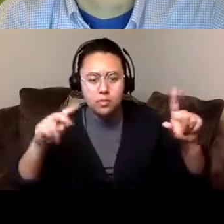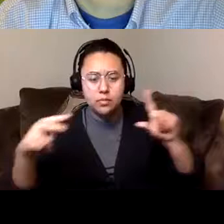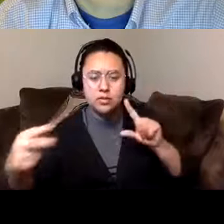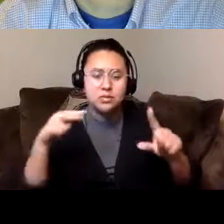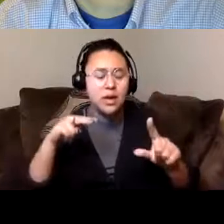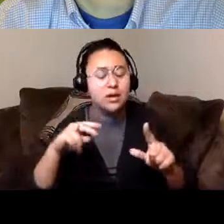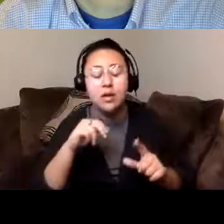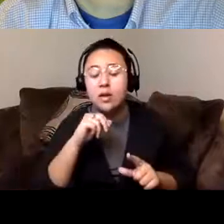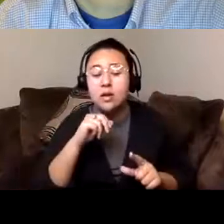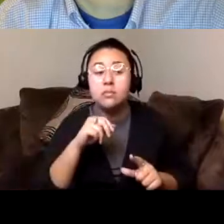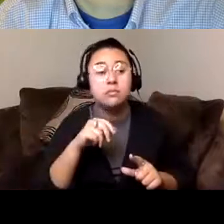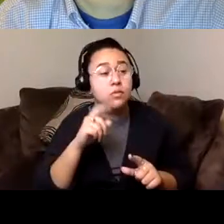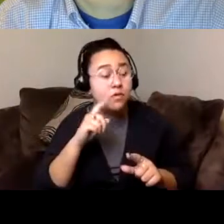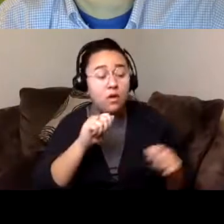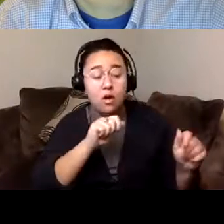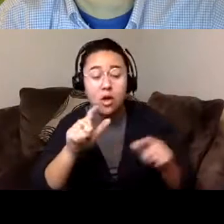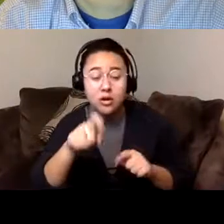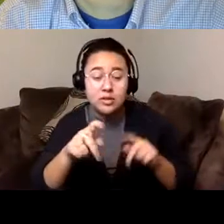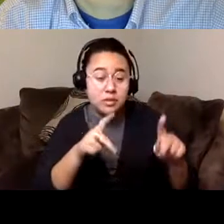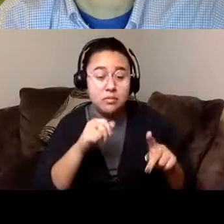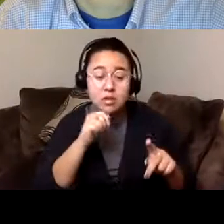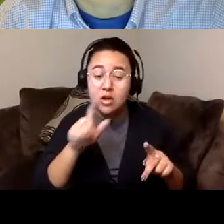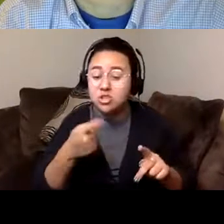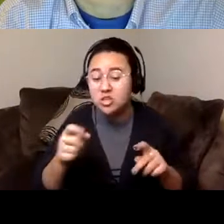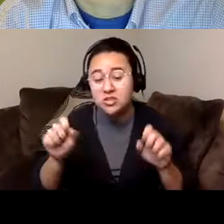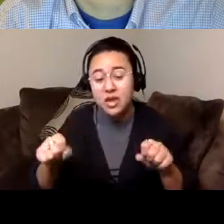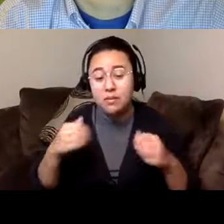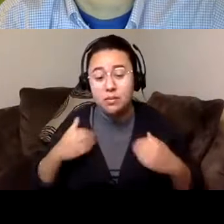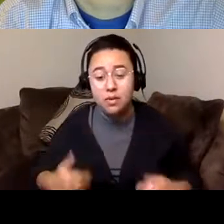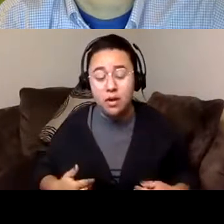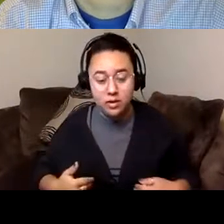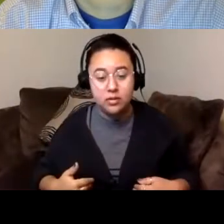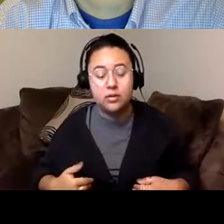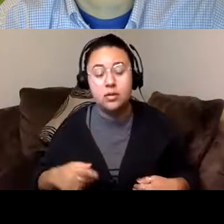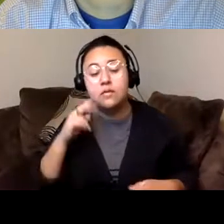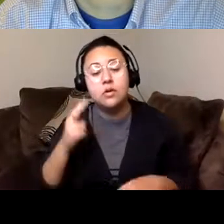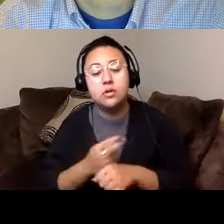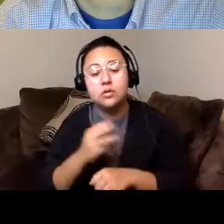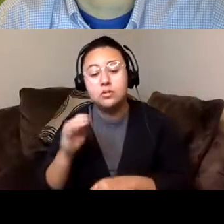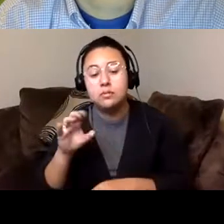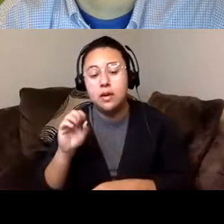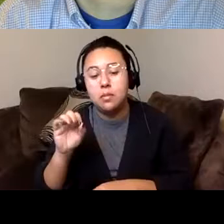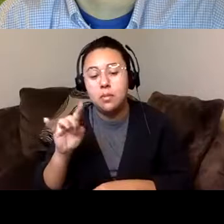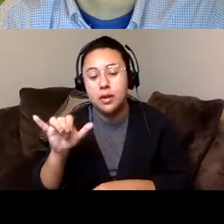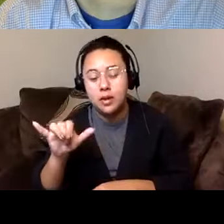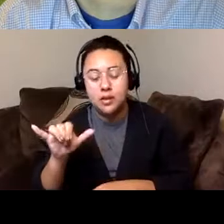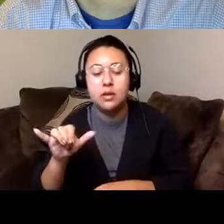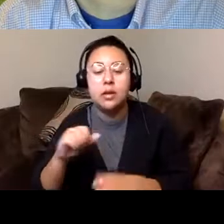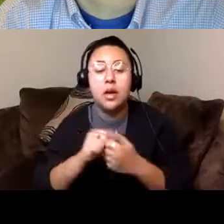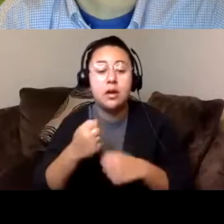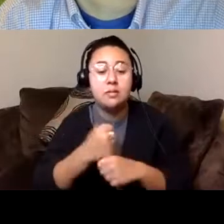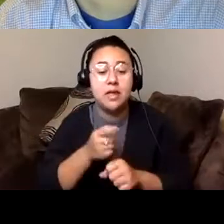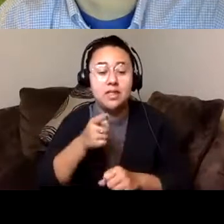just able-bodied folks who could benefit from using micromobility, but how to make this and how to ensure and center